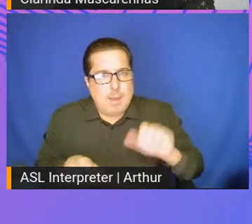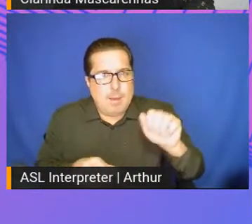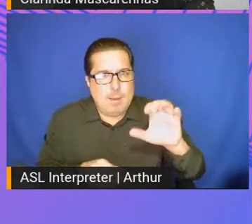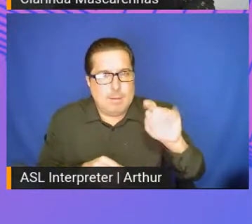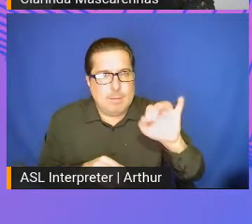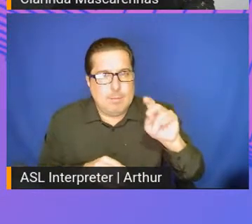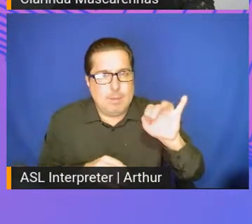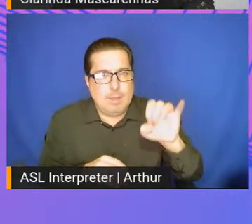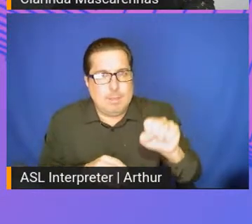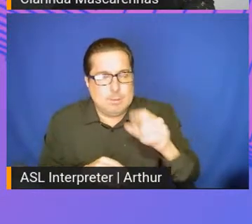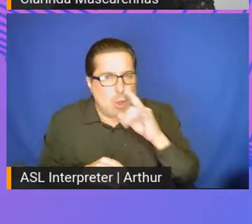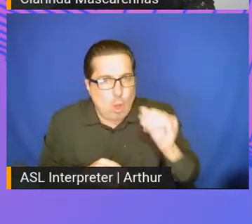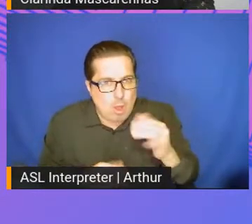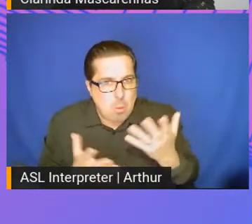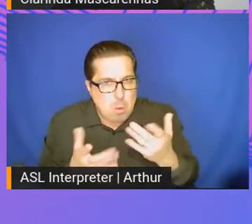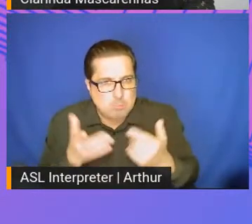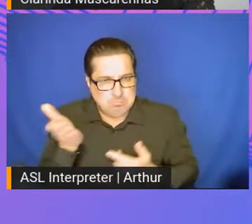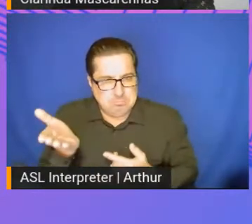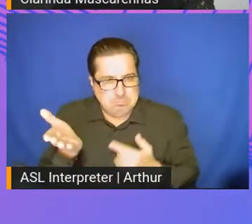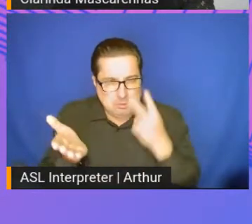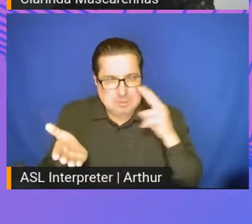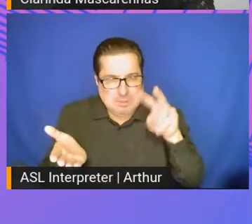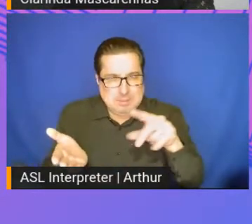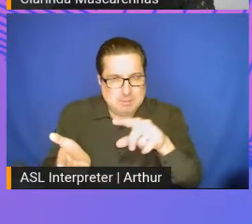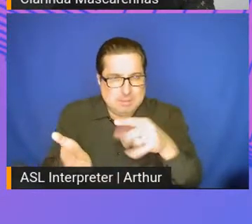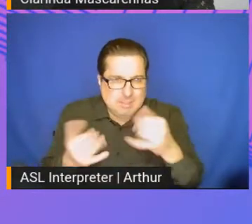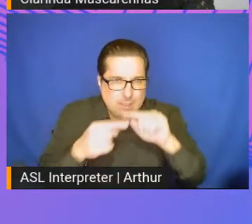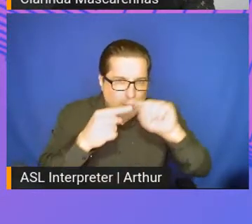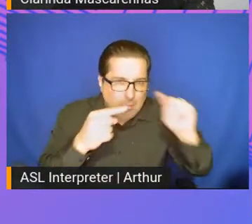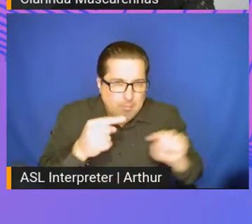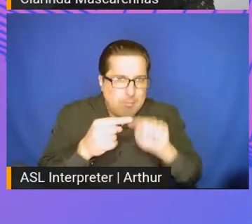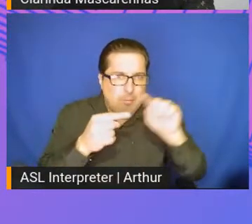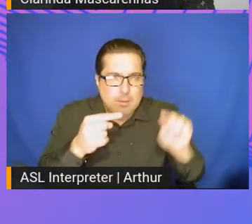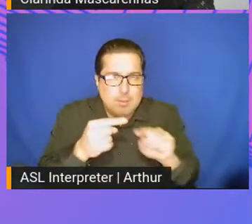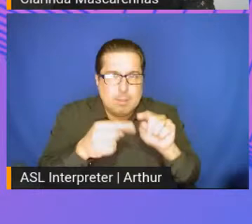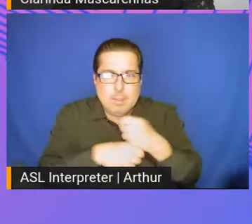So let's waiting the service get created.